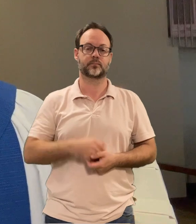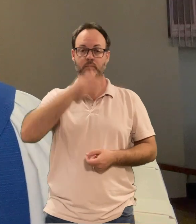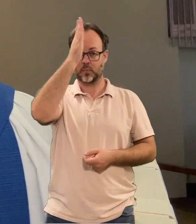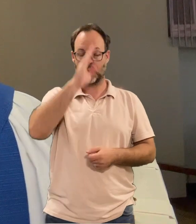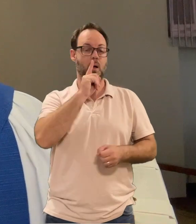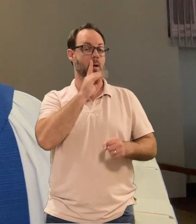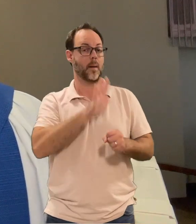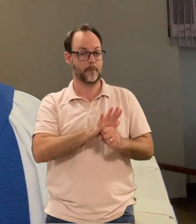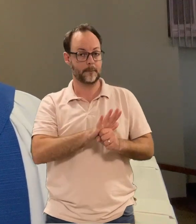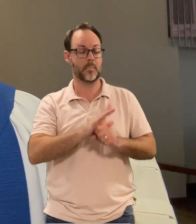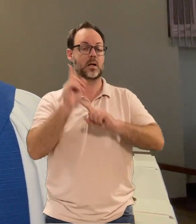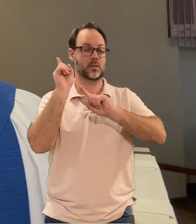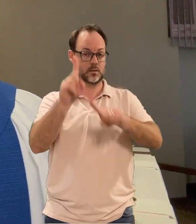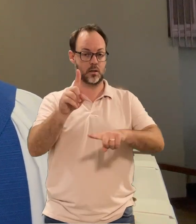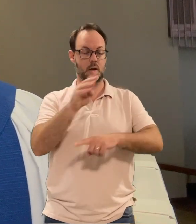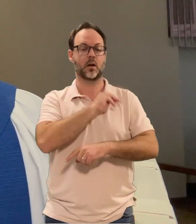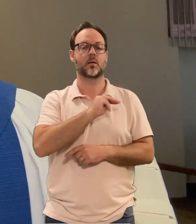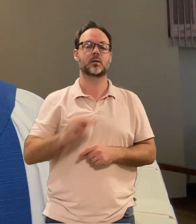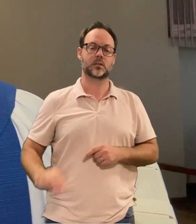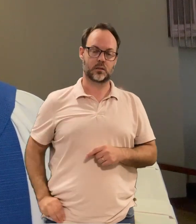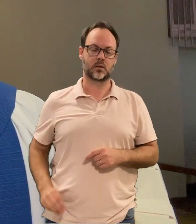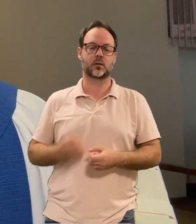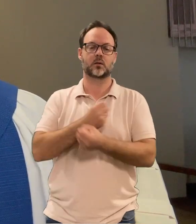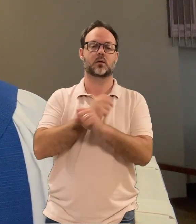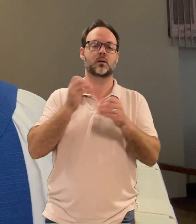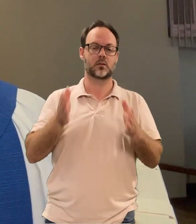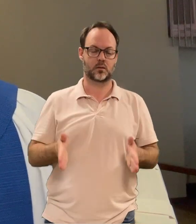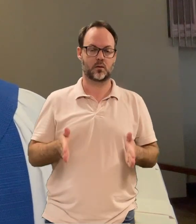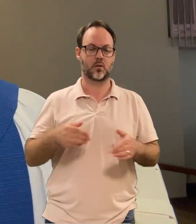son. God has been promising to